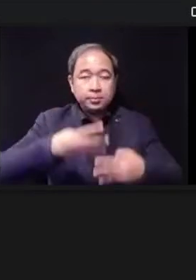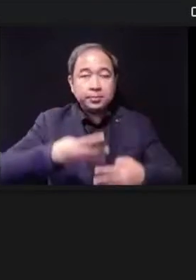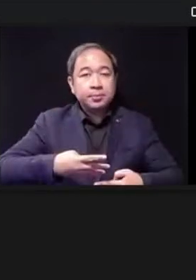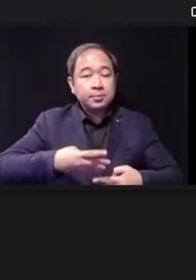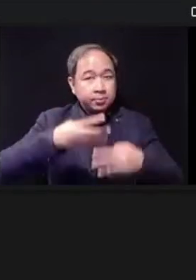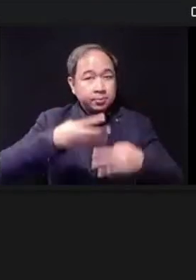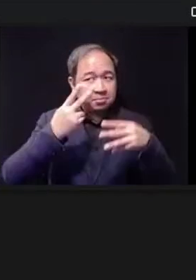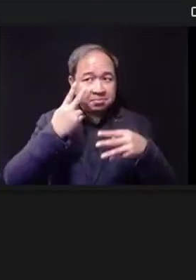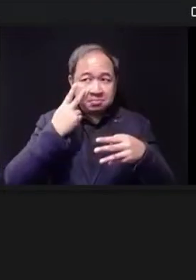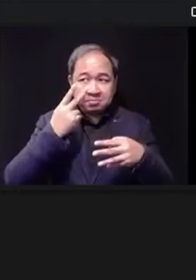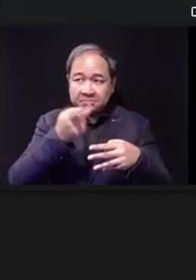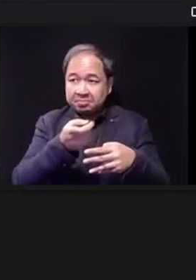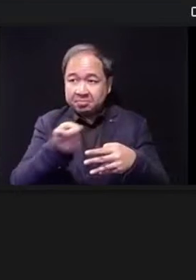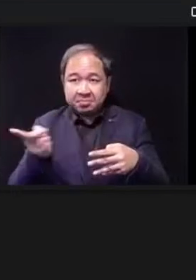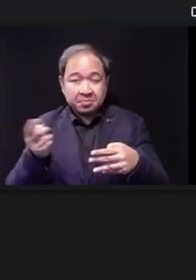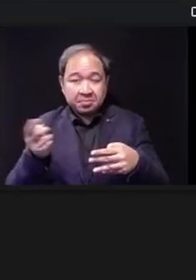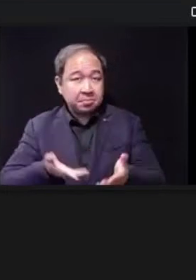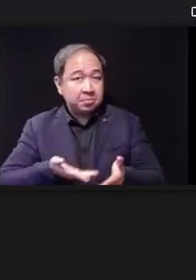edits.